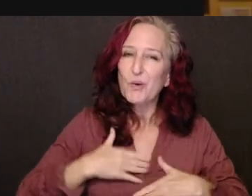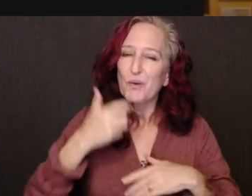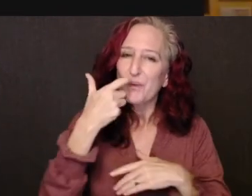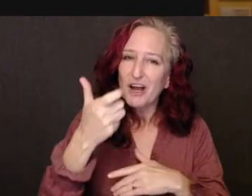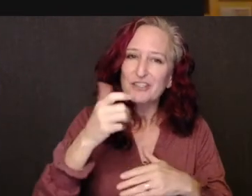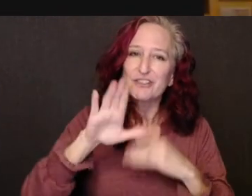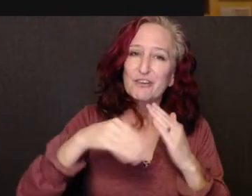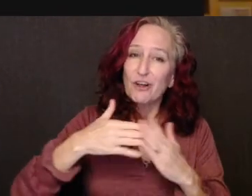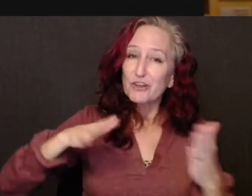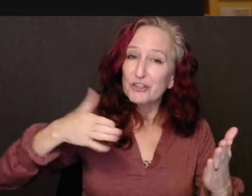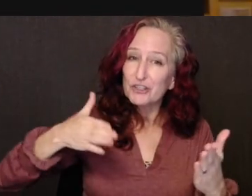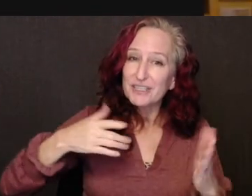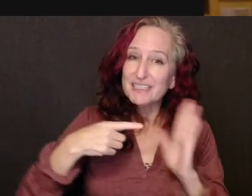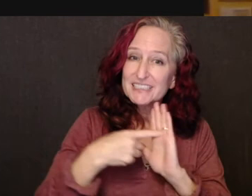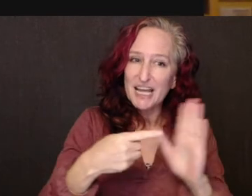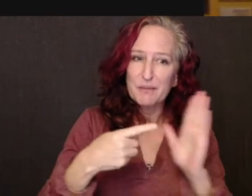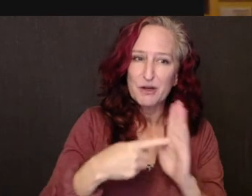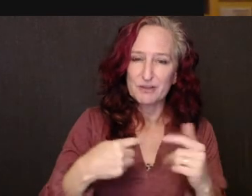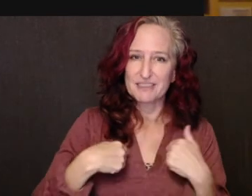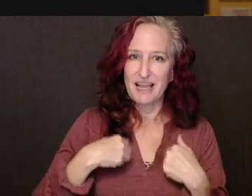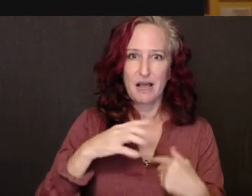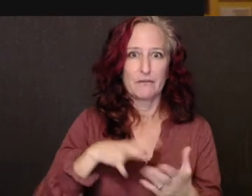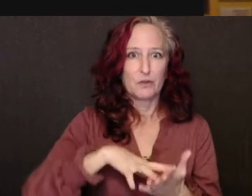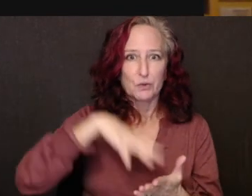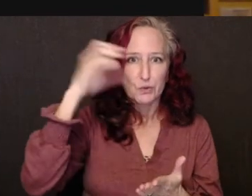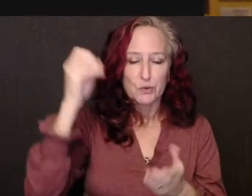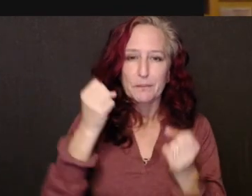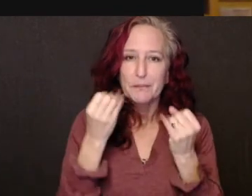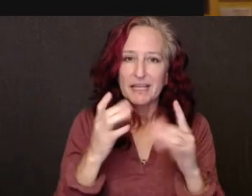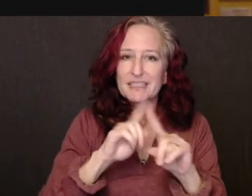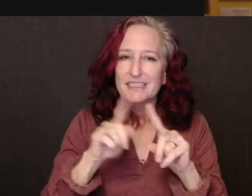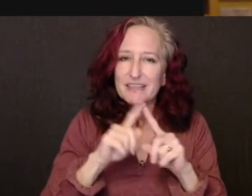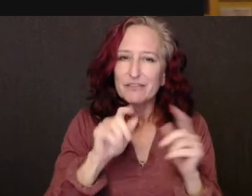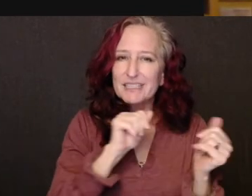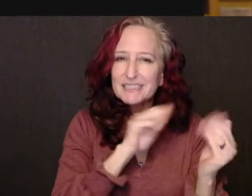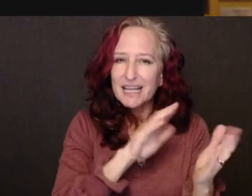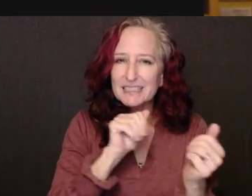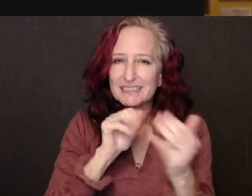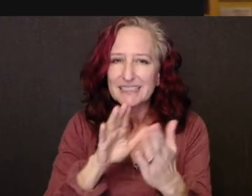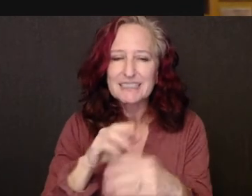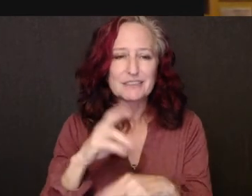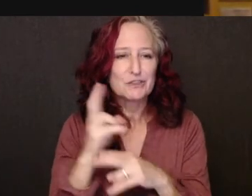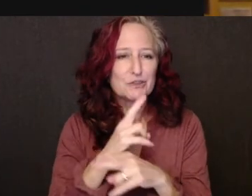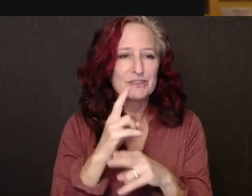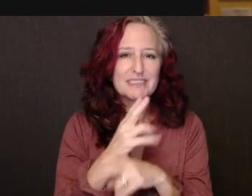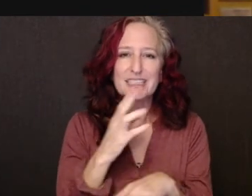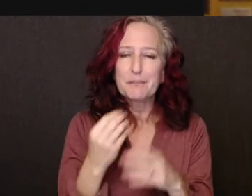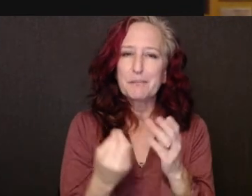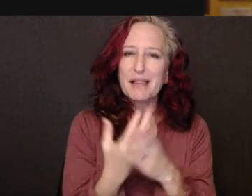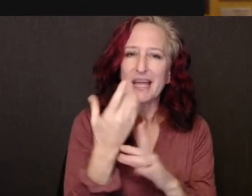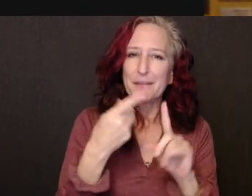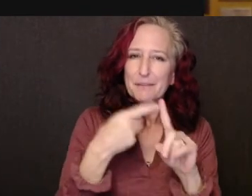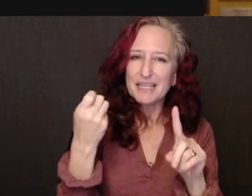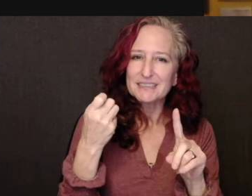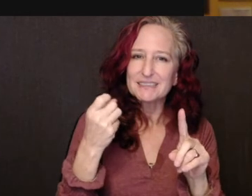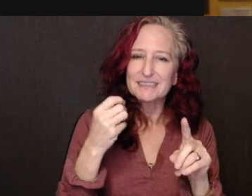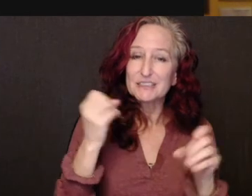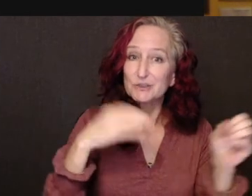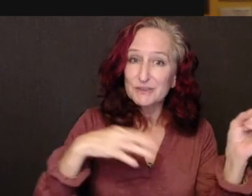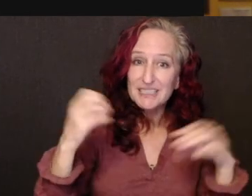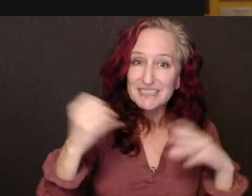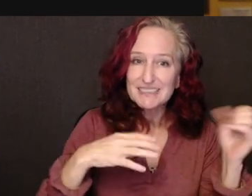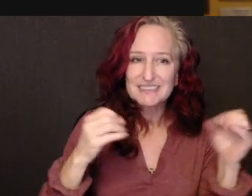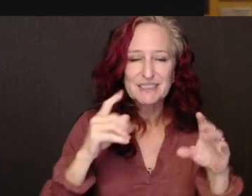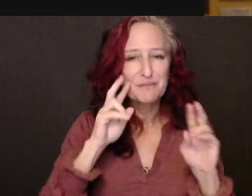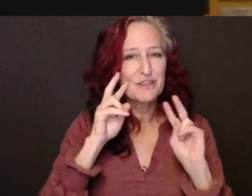us. It went by fast. I heard you say that. I totally agree. I definitely, though, had so much fun watching these